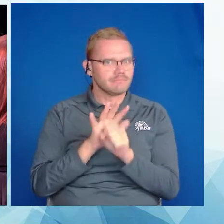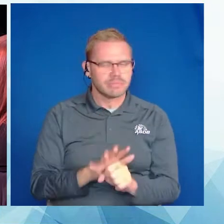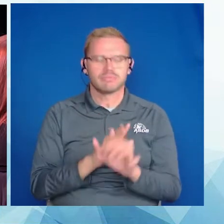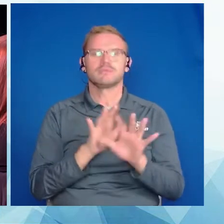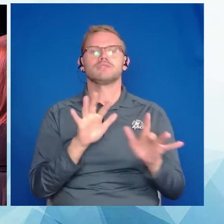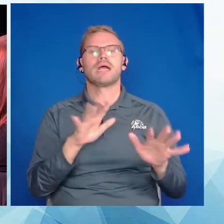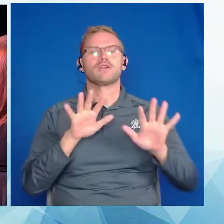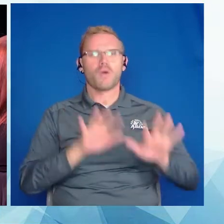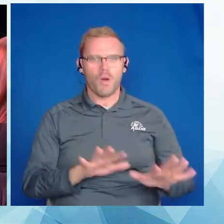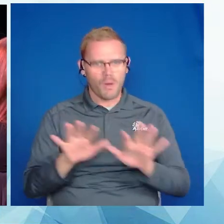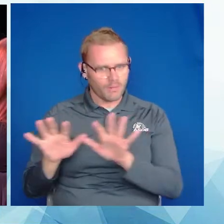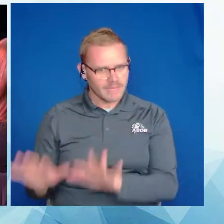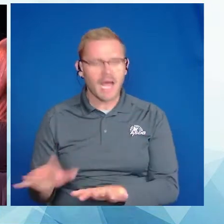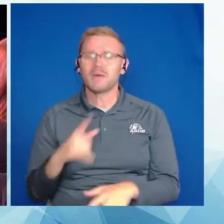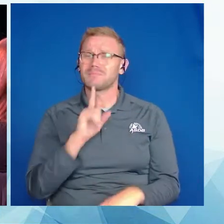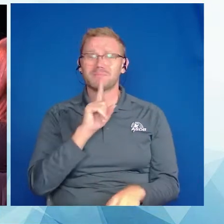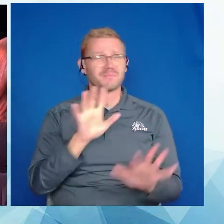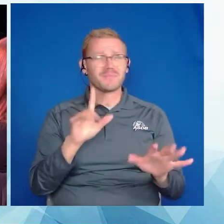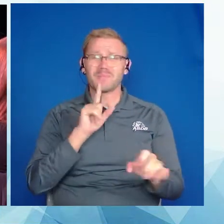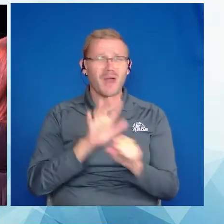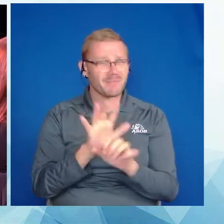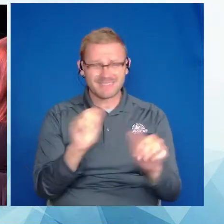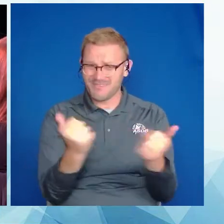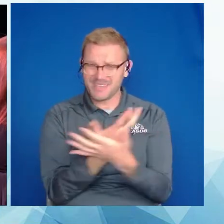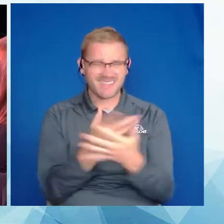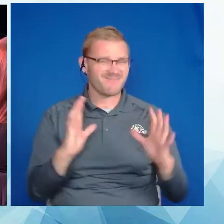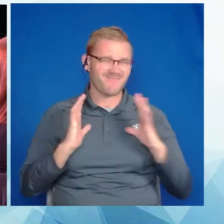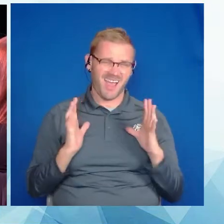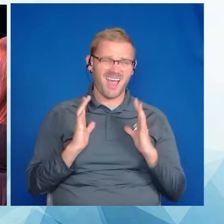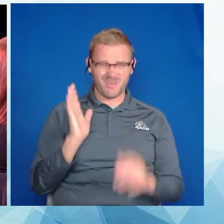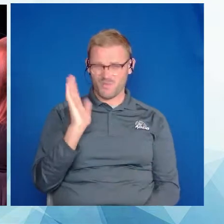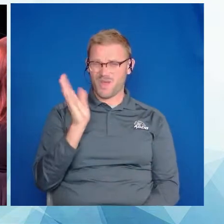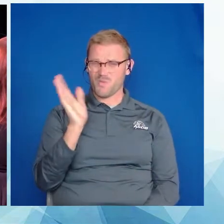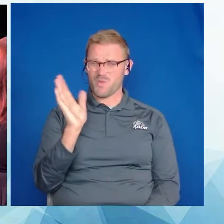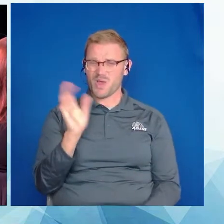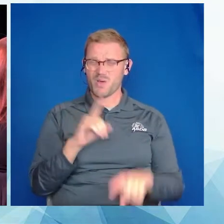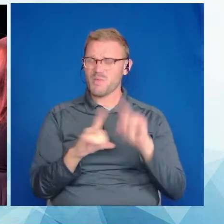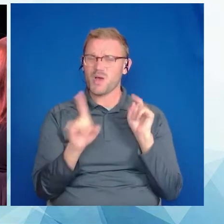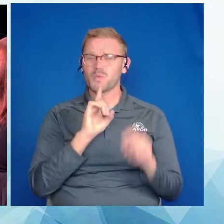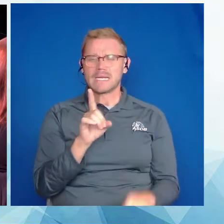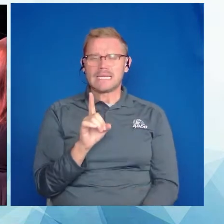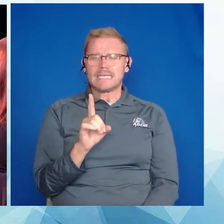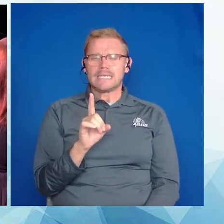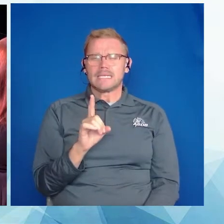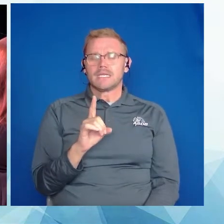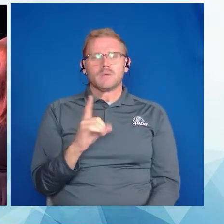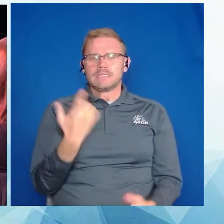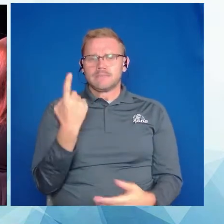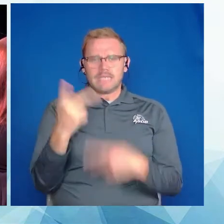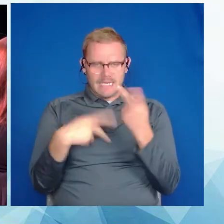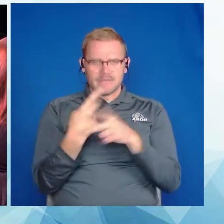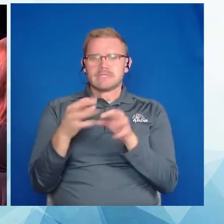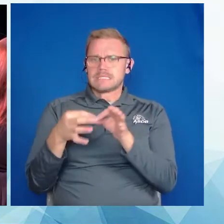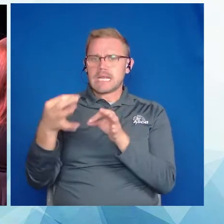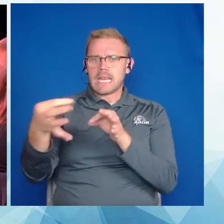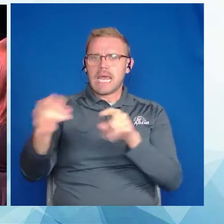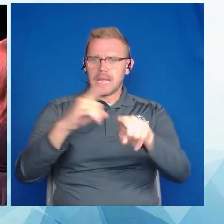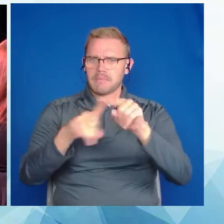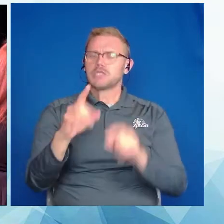them down, assuring them that everything was okay, but there was a little bit of a delay, but they